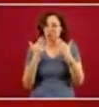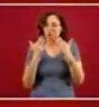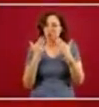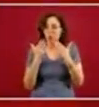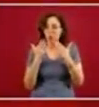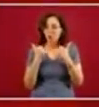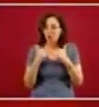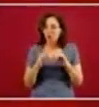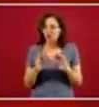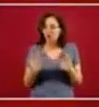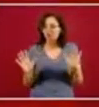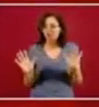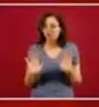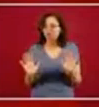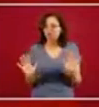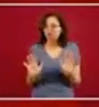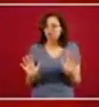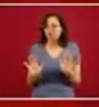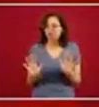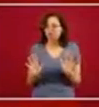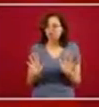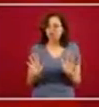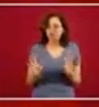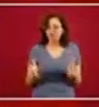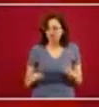comes to cleaning your shoes or wearing your shoes.